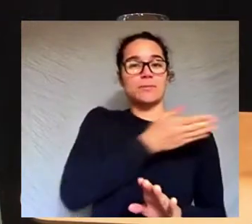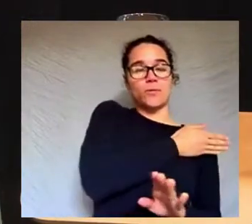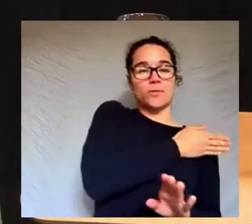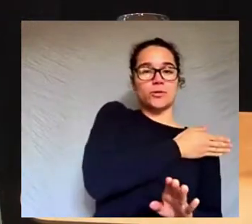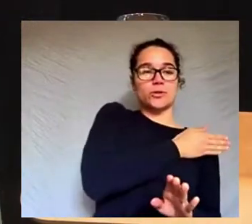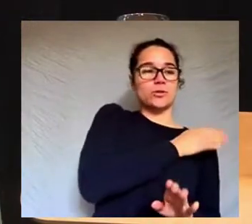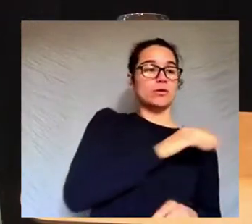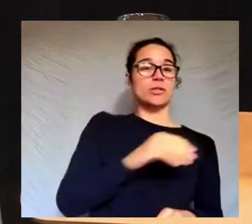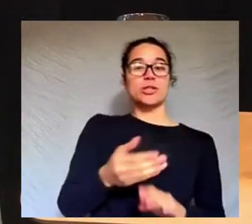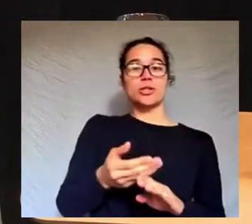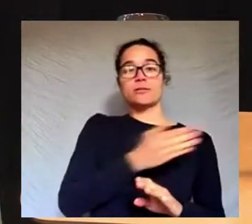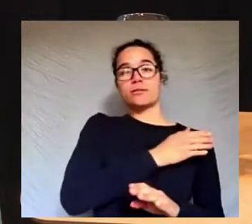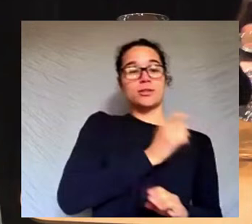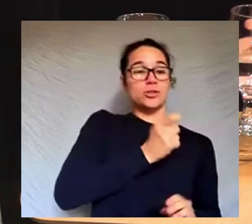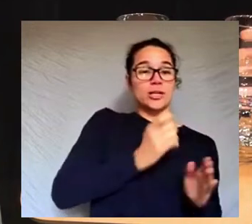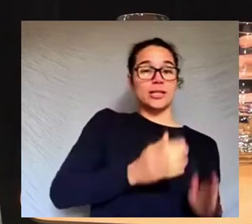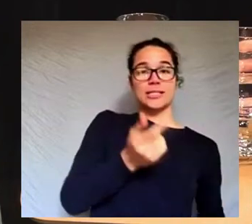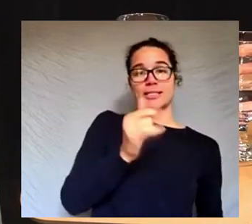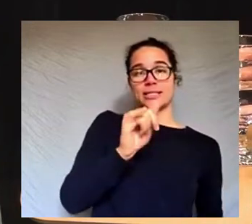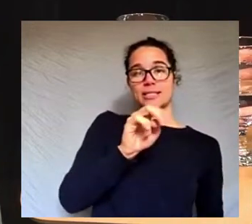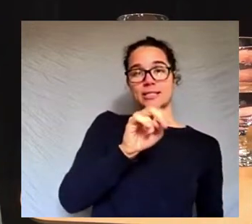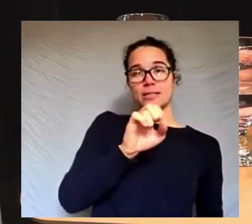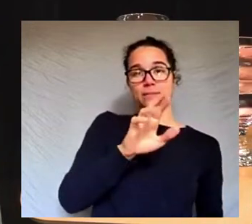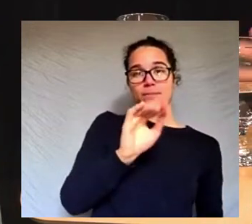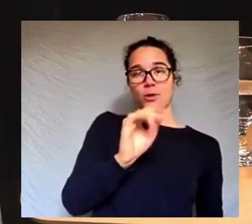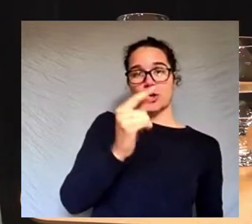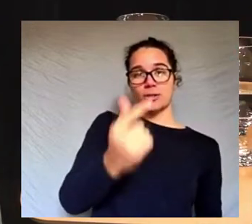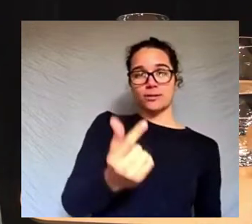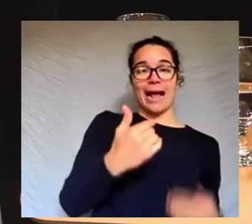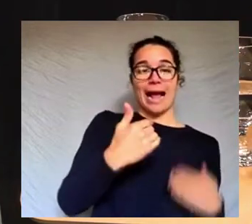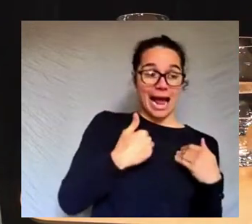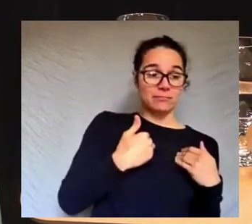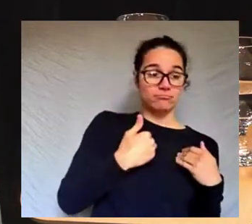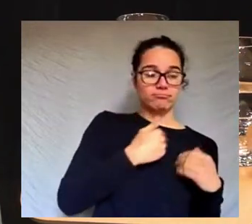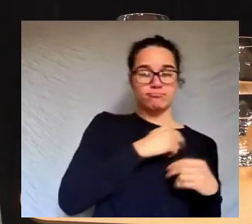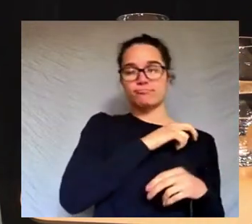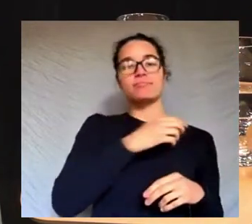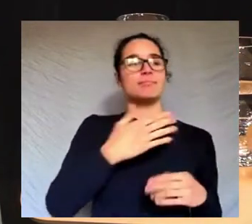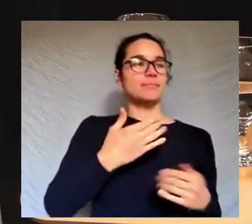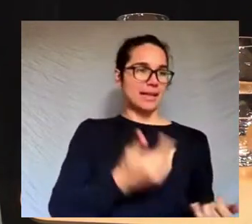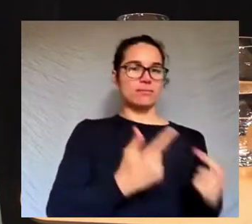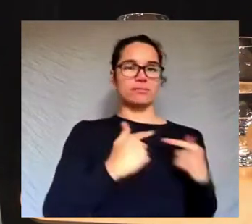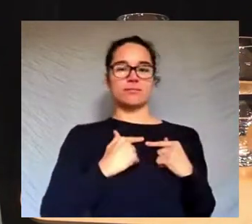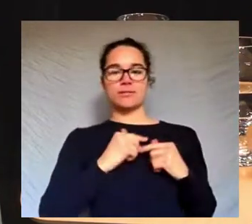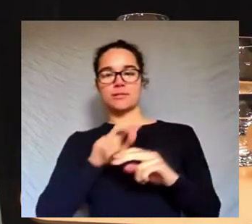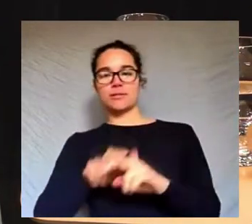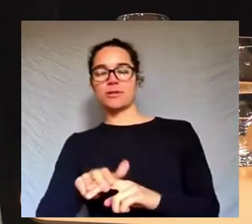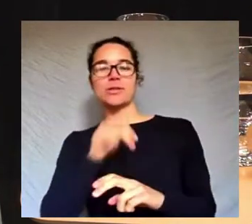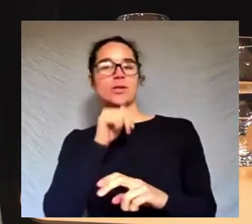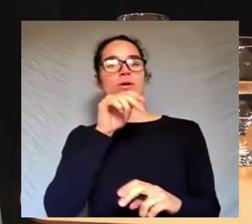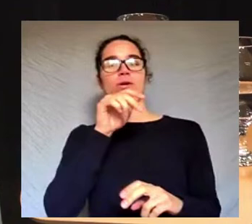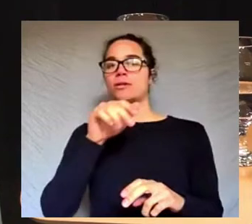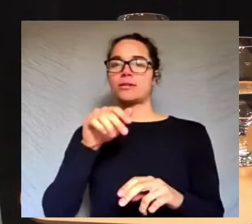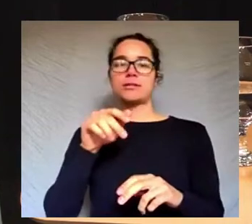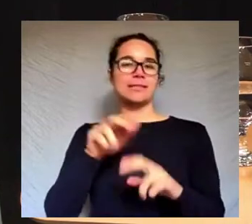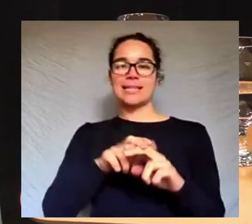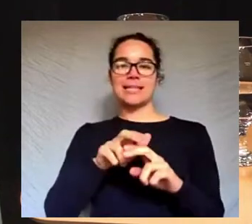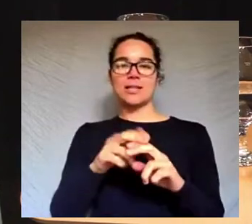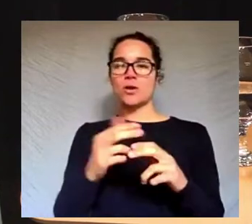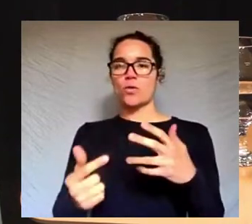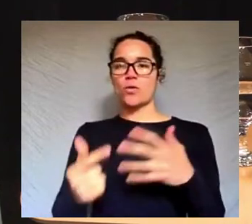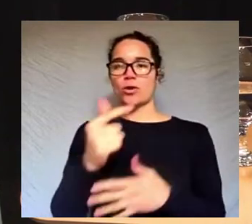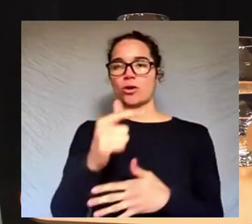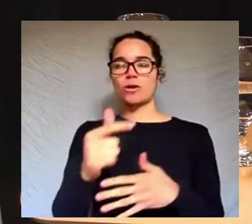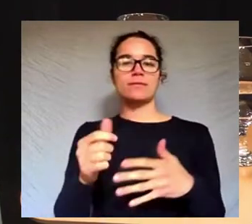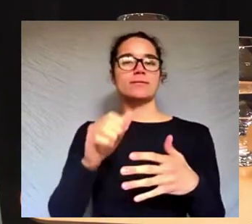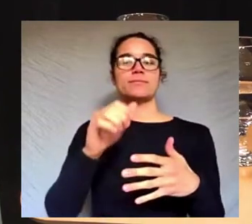has. It's one place in our dining room where we do not sit in order of seniority. You sit in order of the seat that